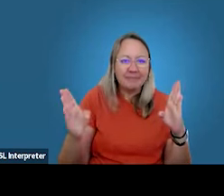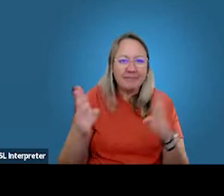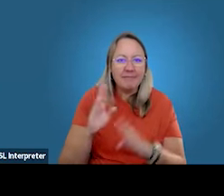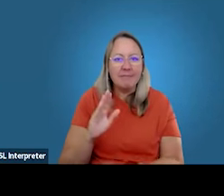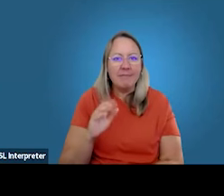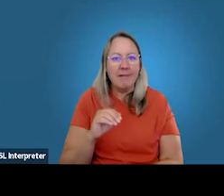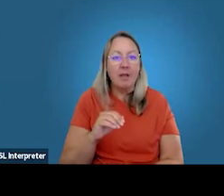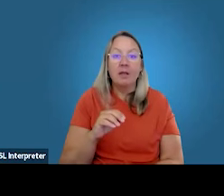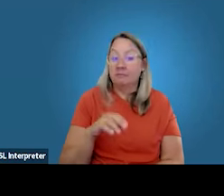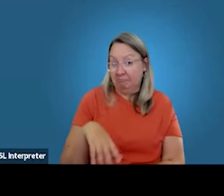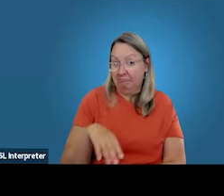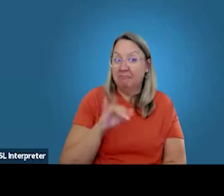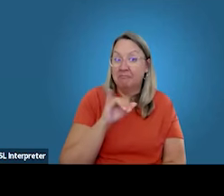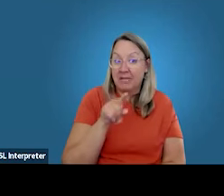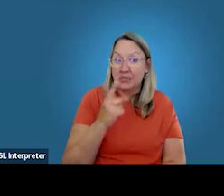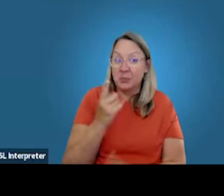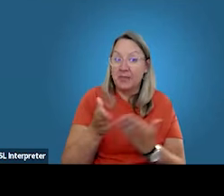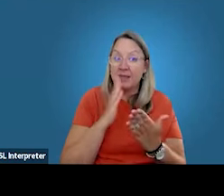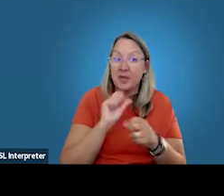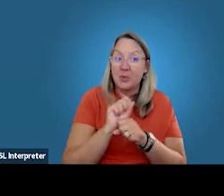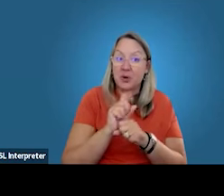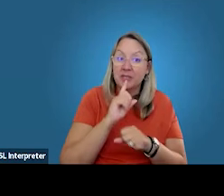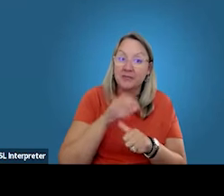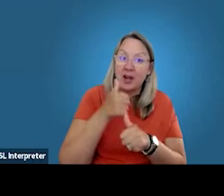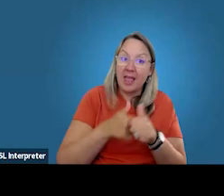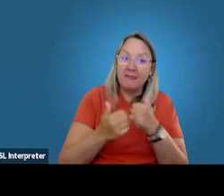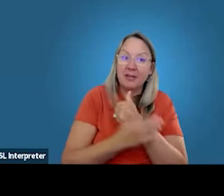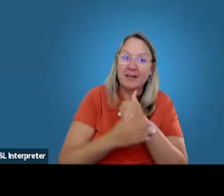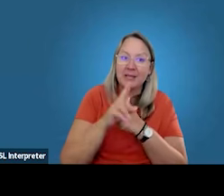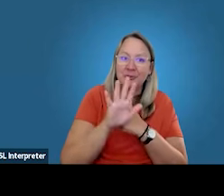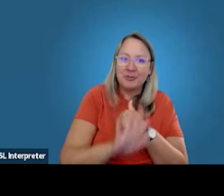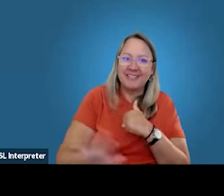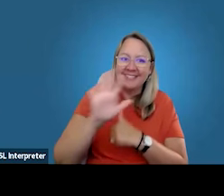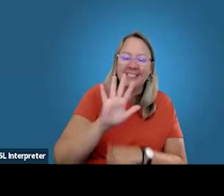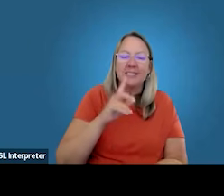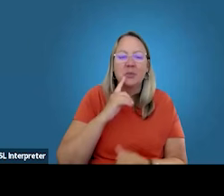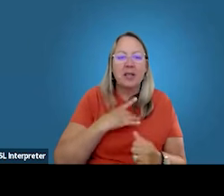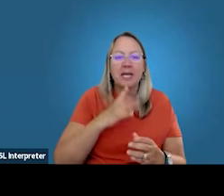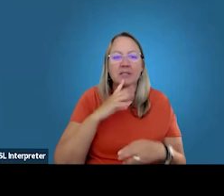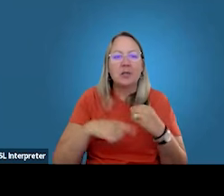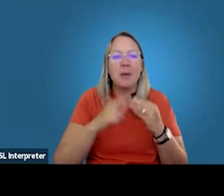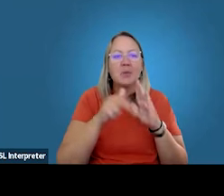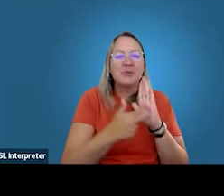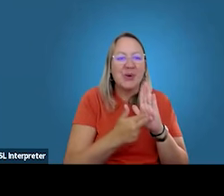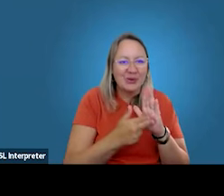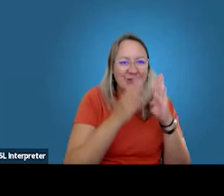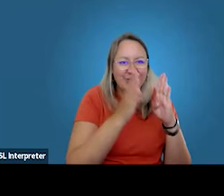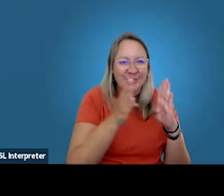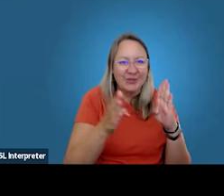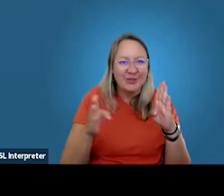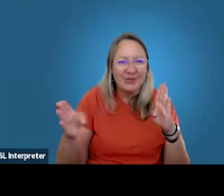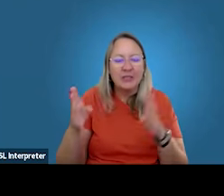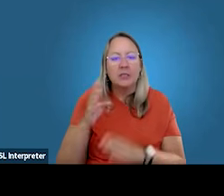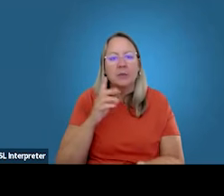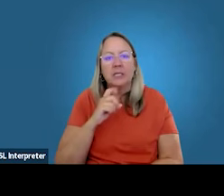for some reason that Friends is the one thing that works in every country that we work in. So we like to talk about roles when we talk about character, because